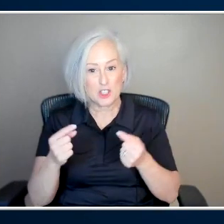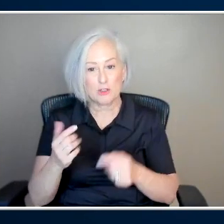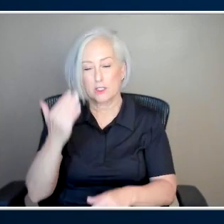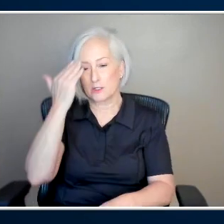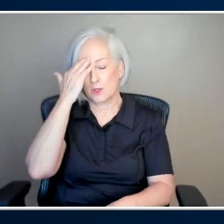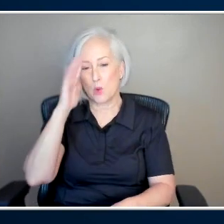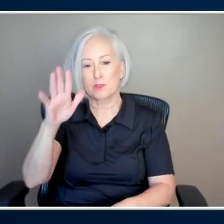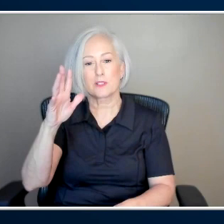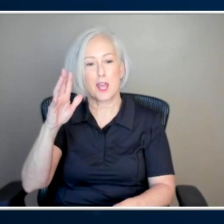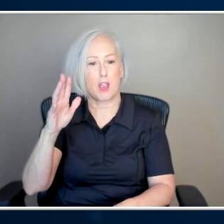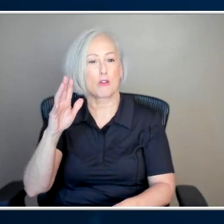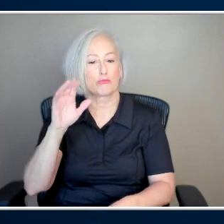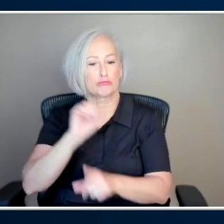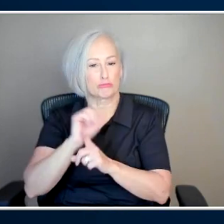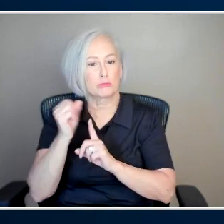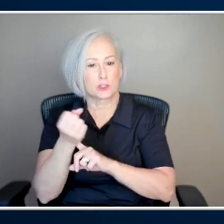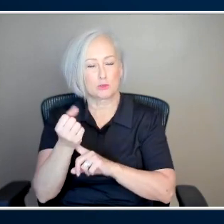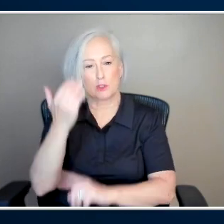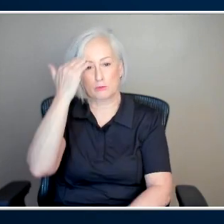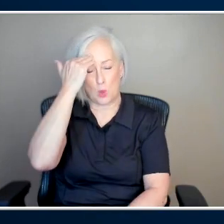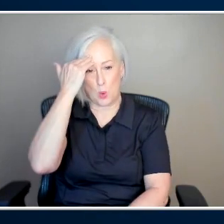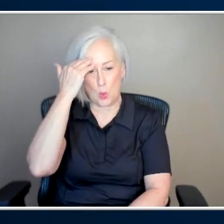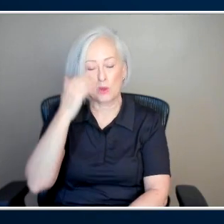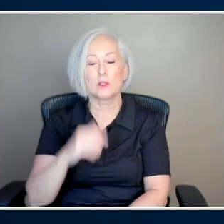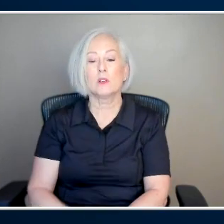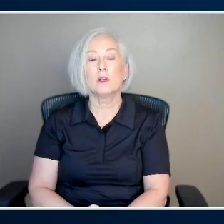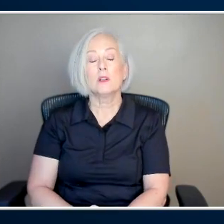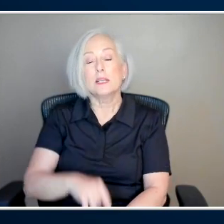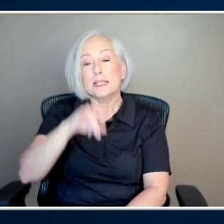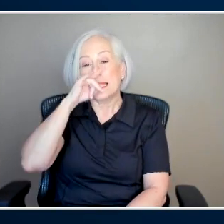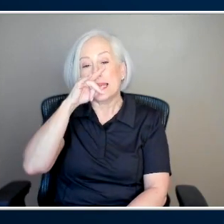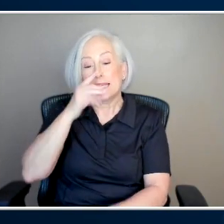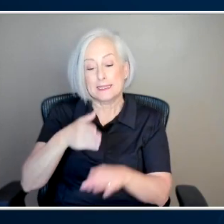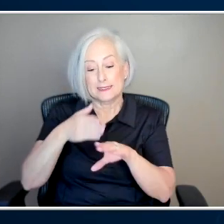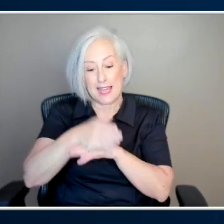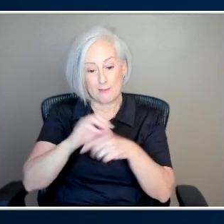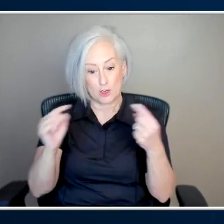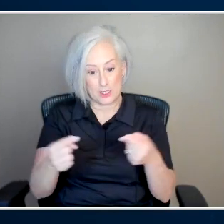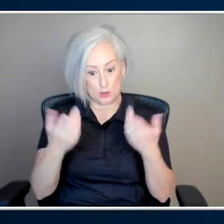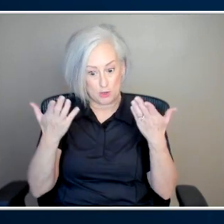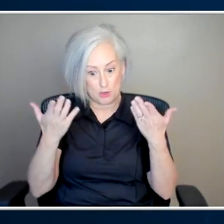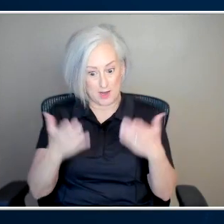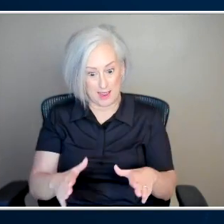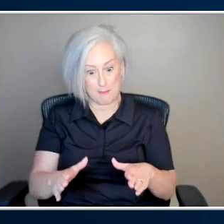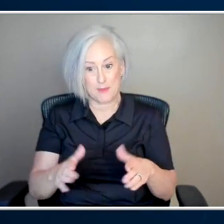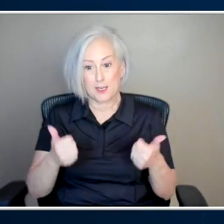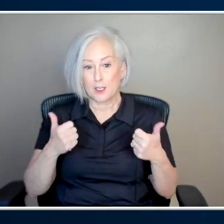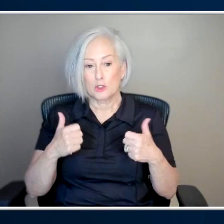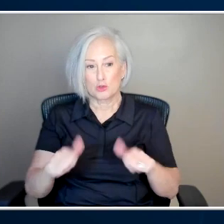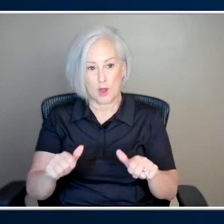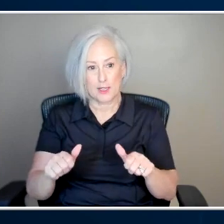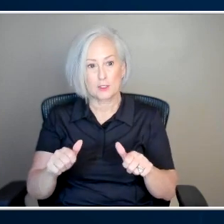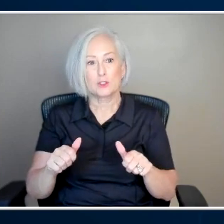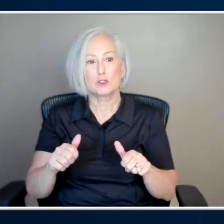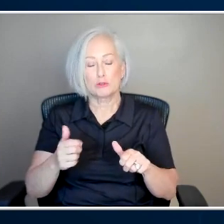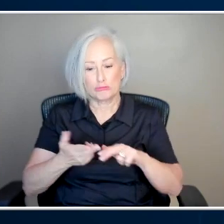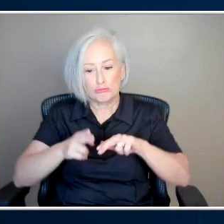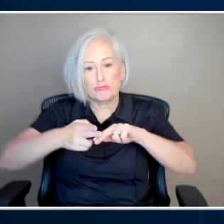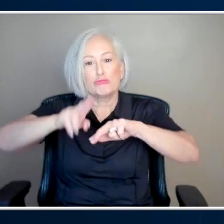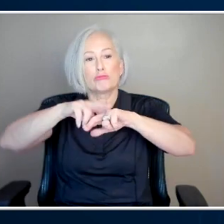thing that when kids coming back from an injury, the therapy, the physical therapy after is important, but also